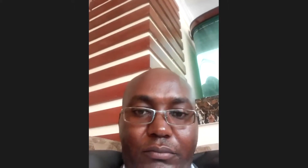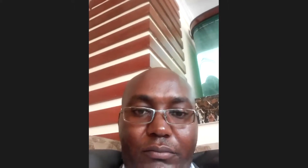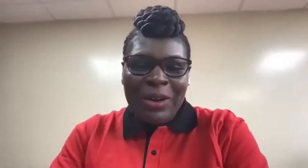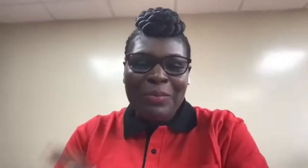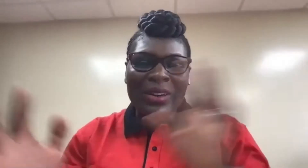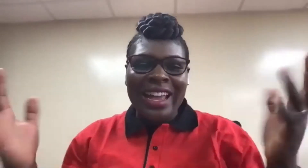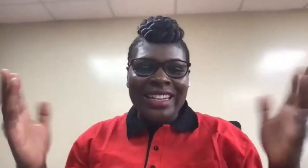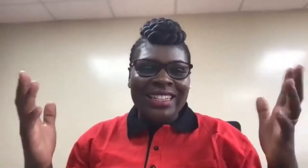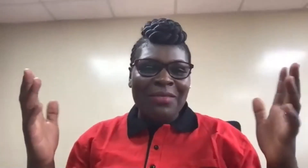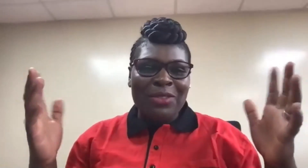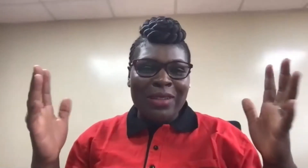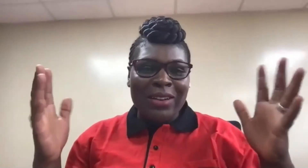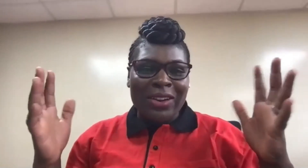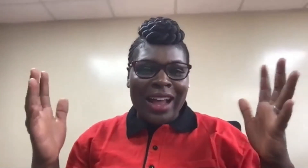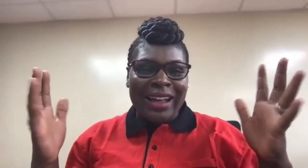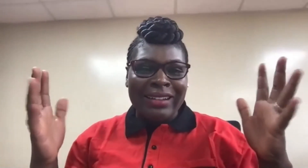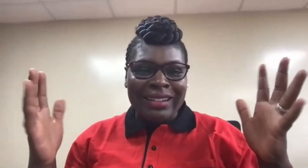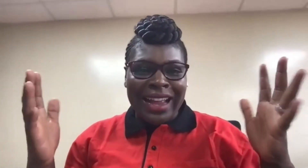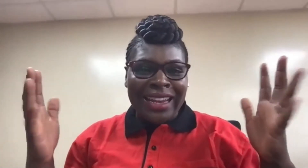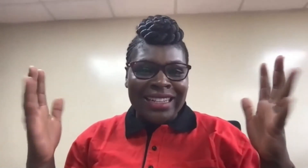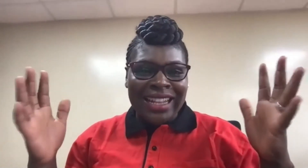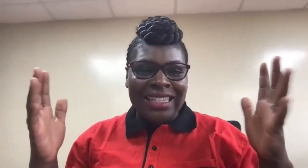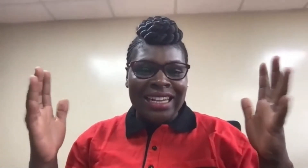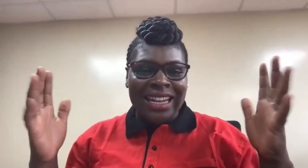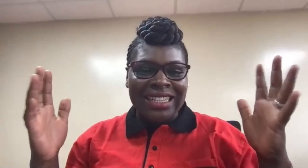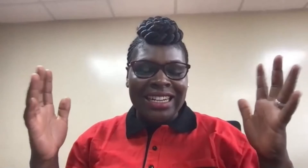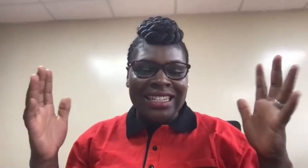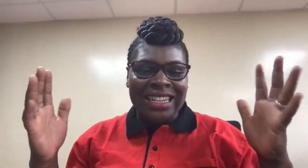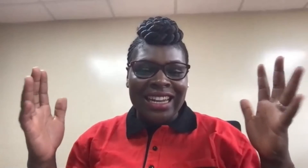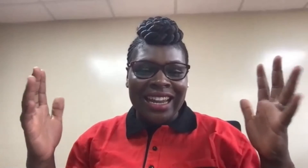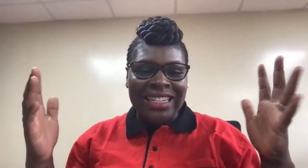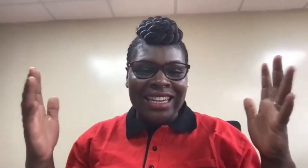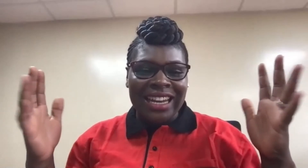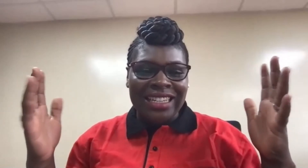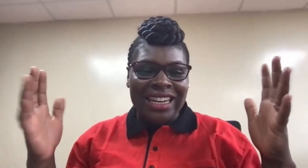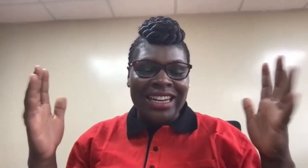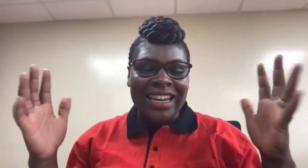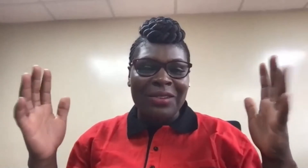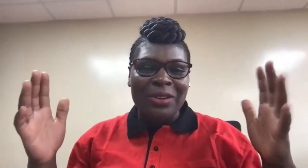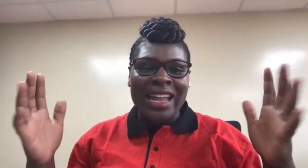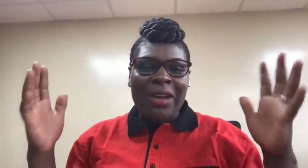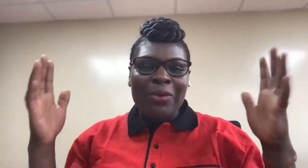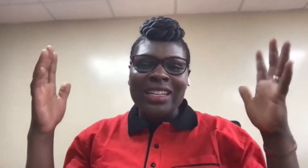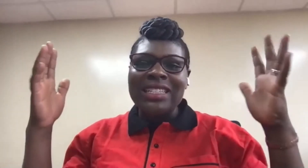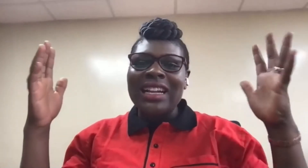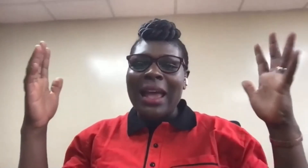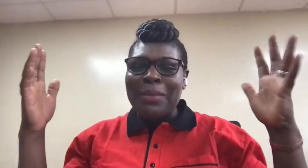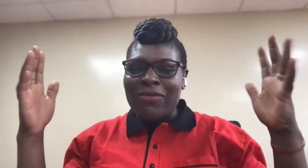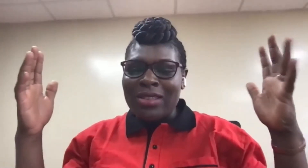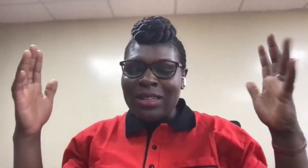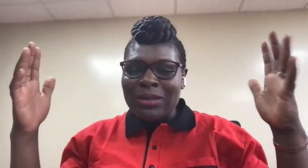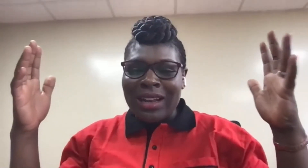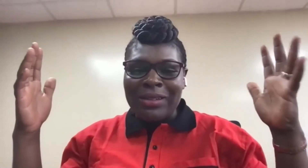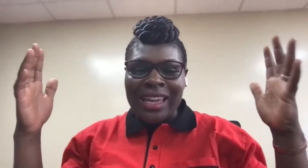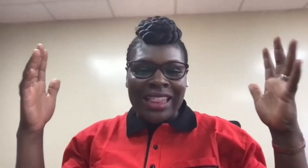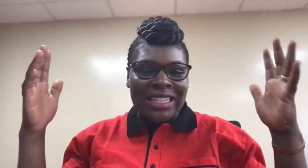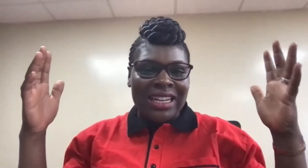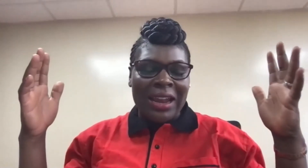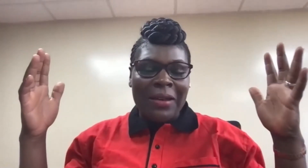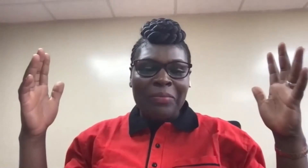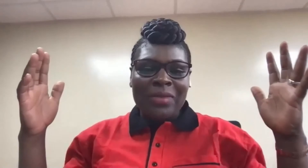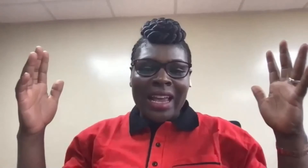Well, I hope you guys can prove me right that she is really articulate and really good. We are just clapping. For those who are looking